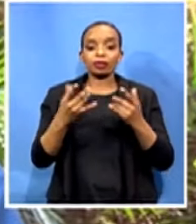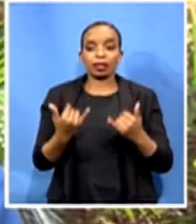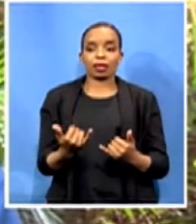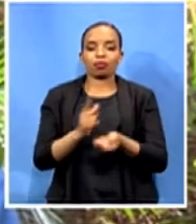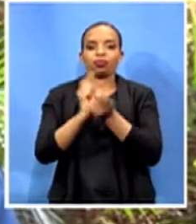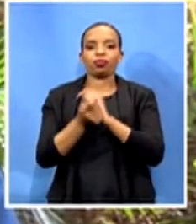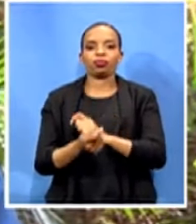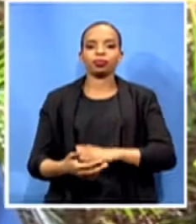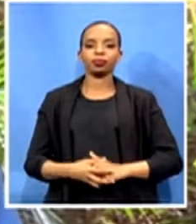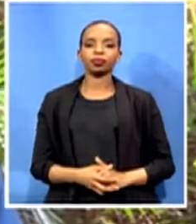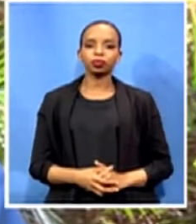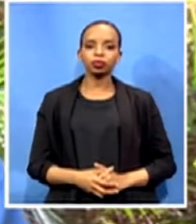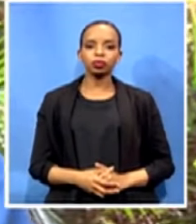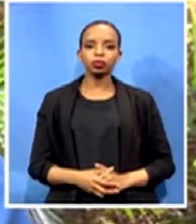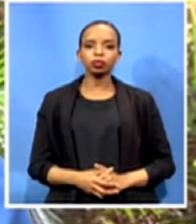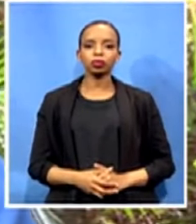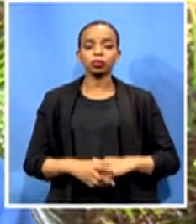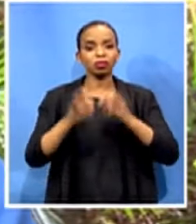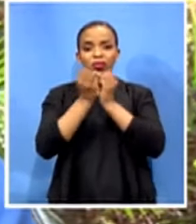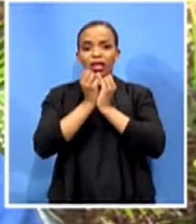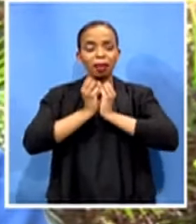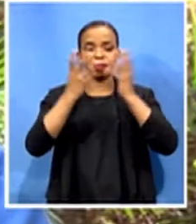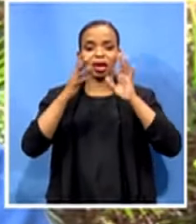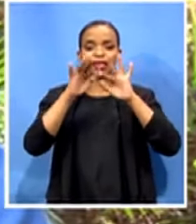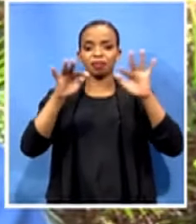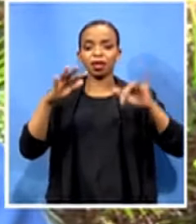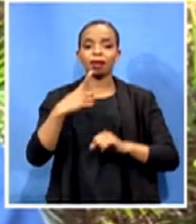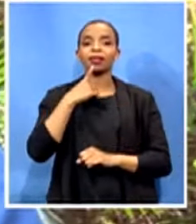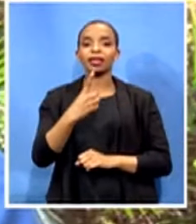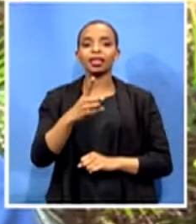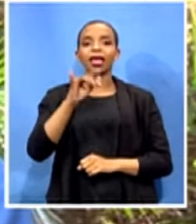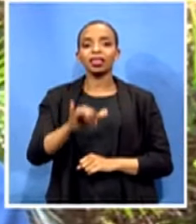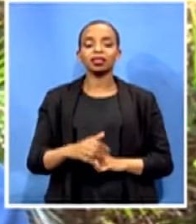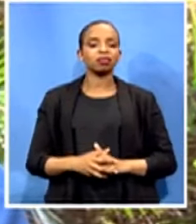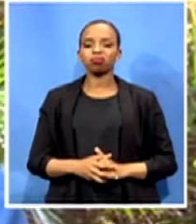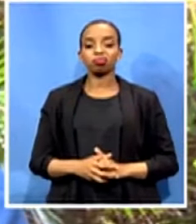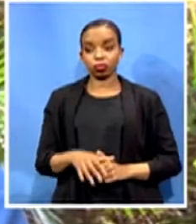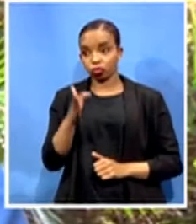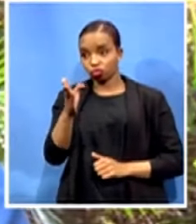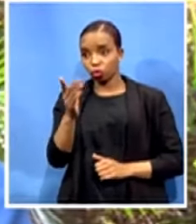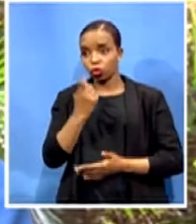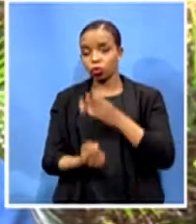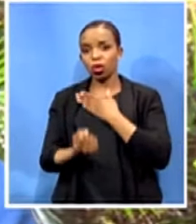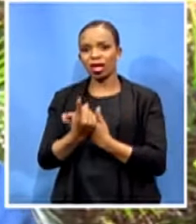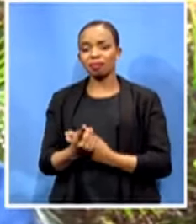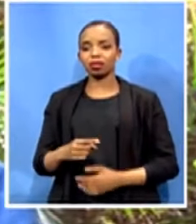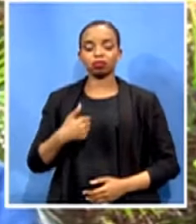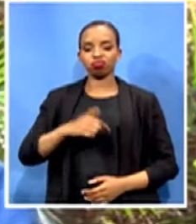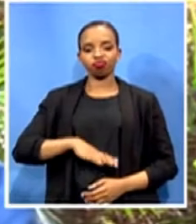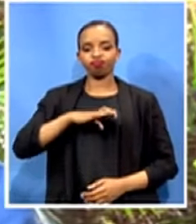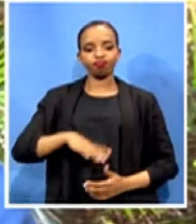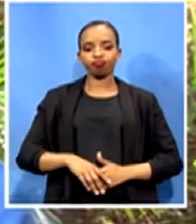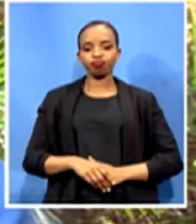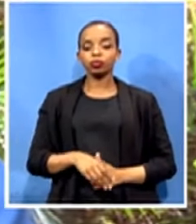saying this is a vote of no confidence in the Zimbabwe dollar. We want something we can trust, the value of which is going to